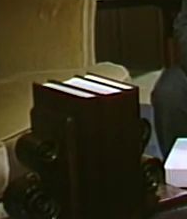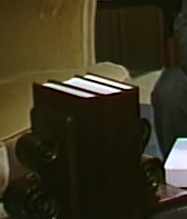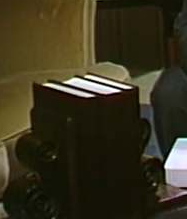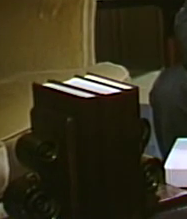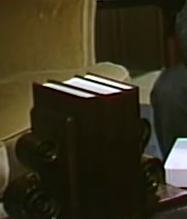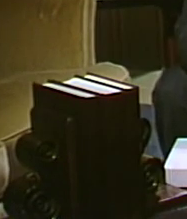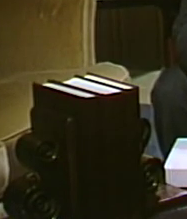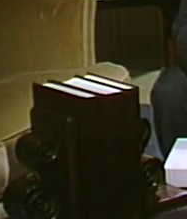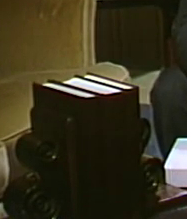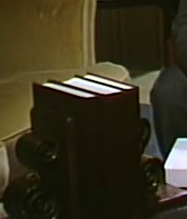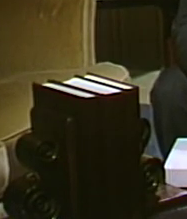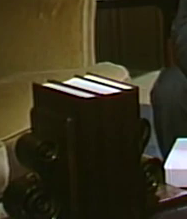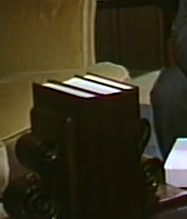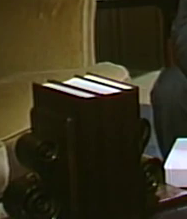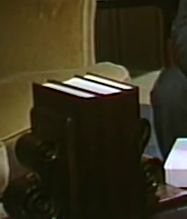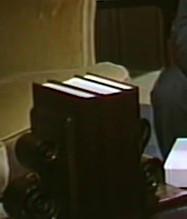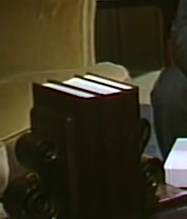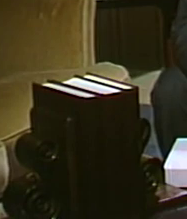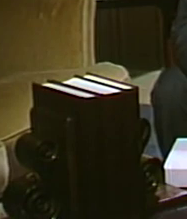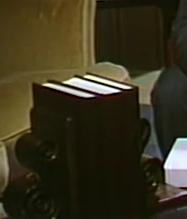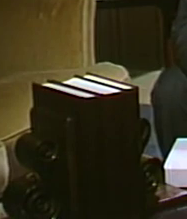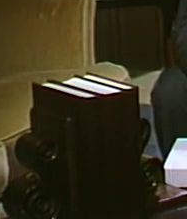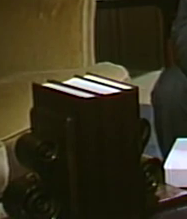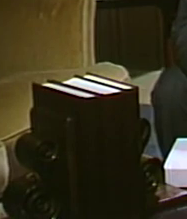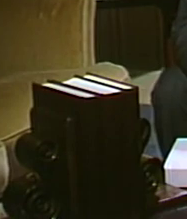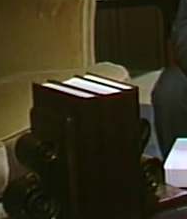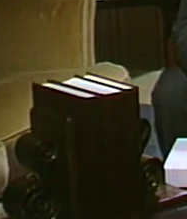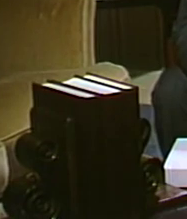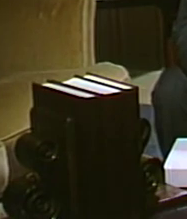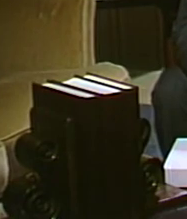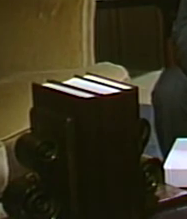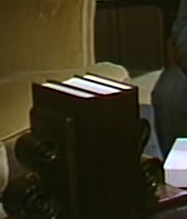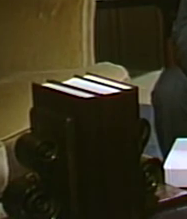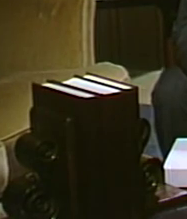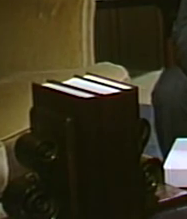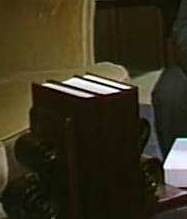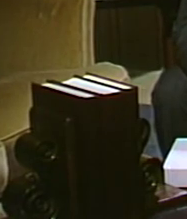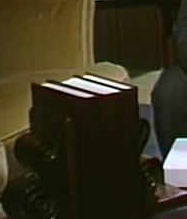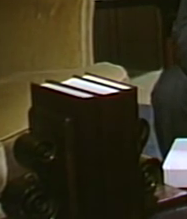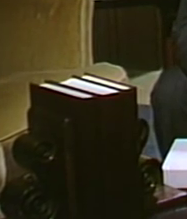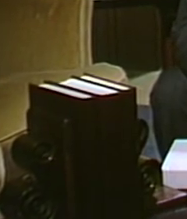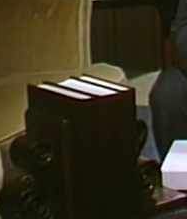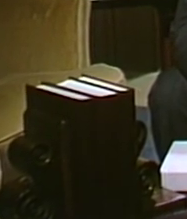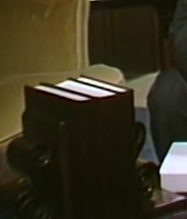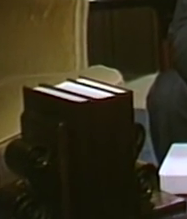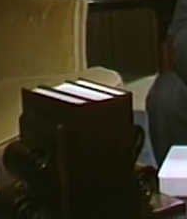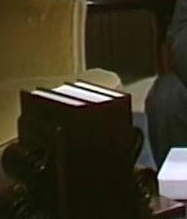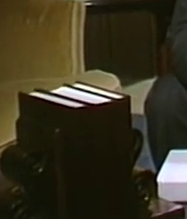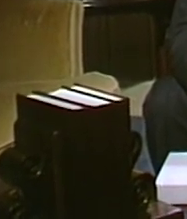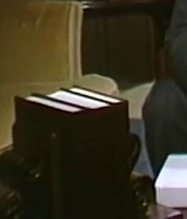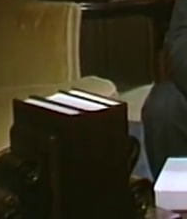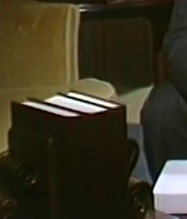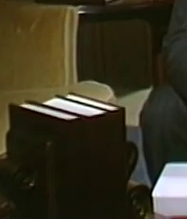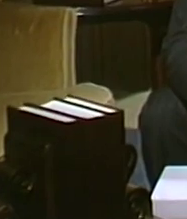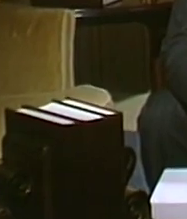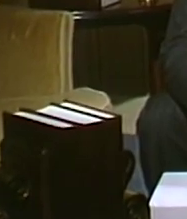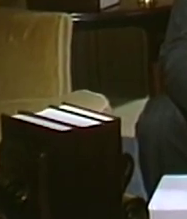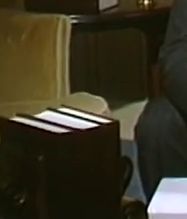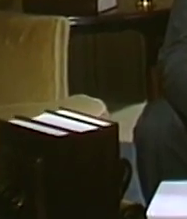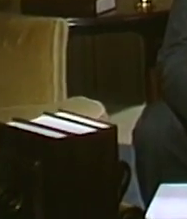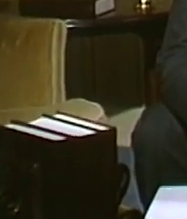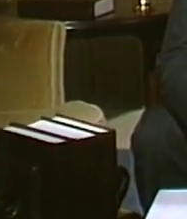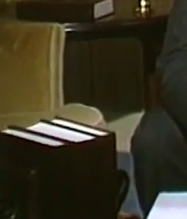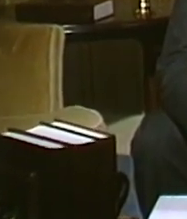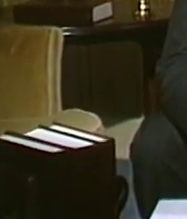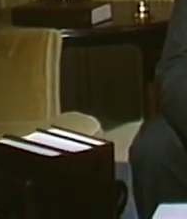be God's opportunity for you to trust the Lord and be born again. I've been a Christian for over 31